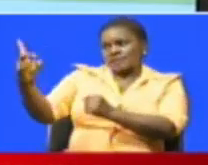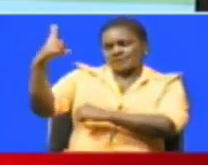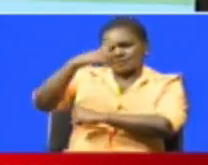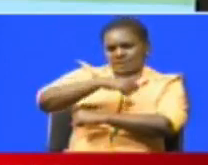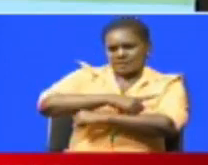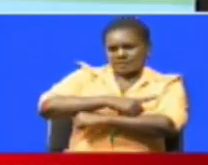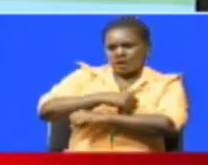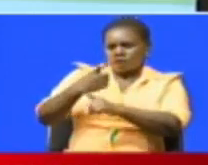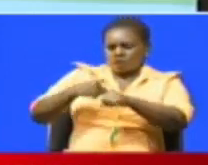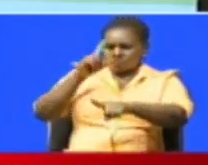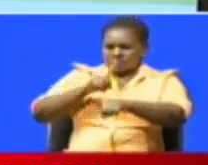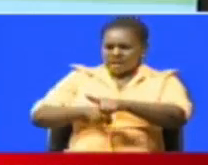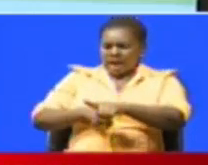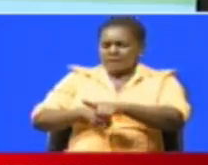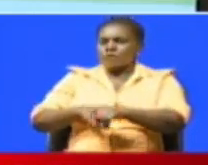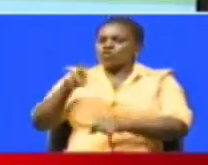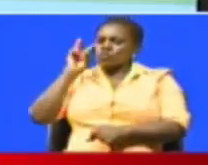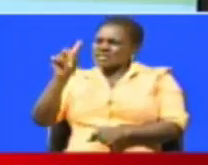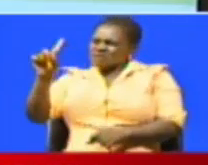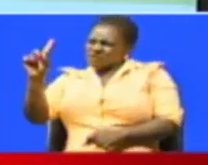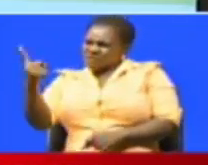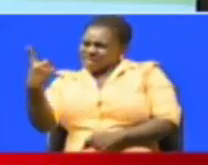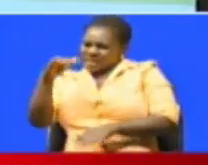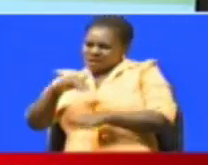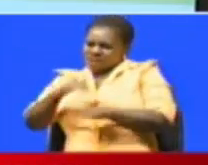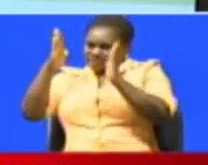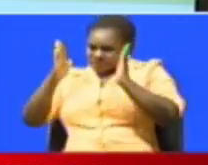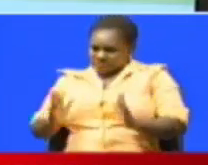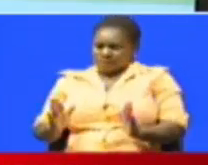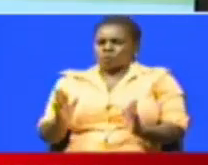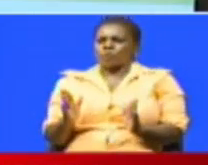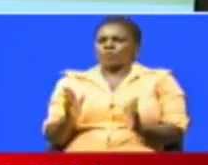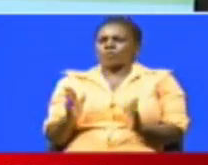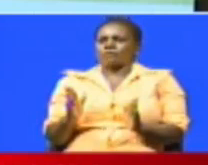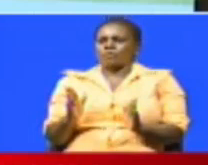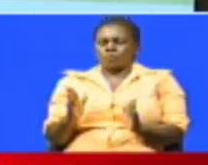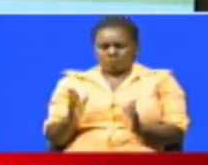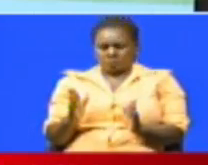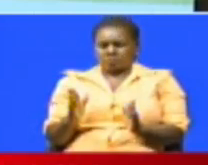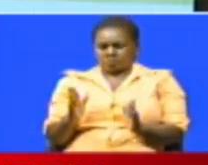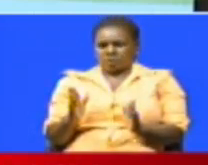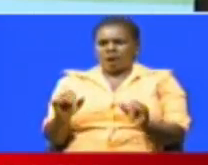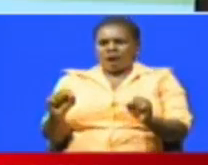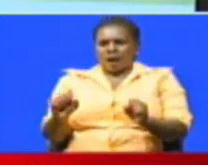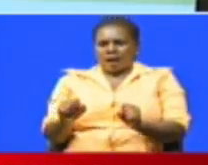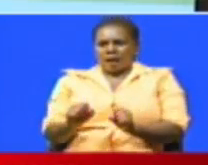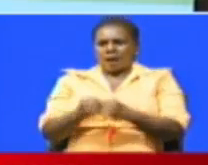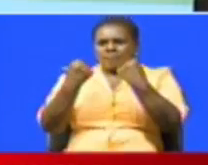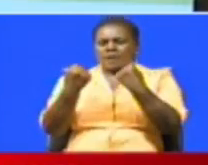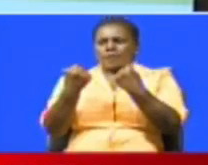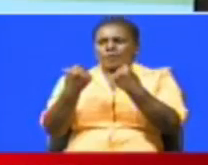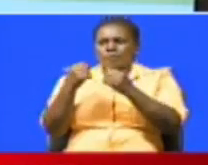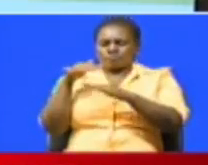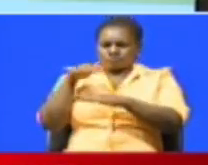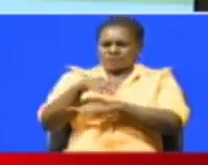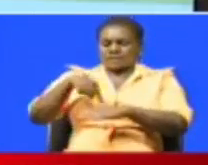14 days from the time you notice the first patient, then there is usually a surge. So